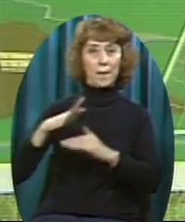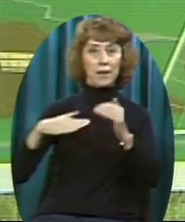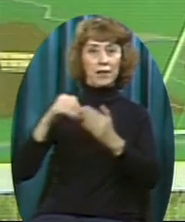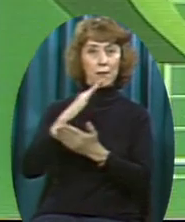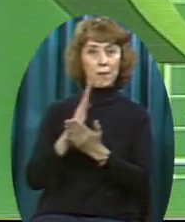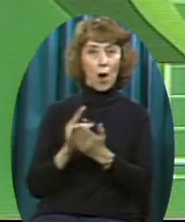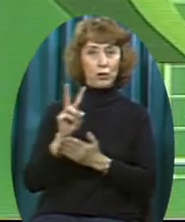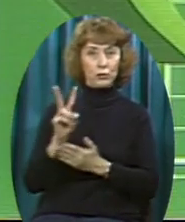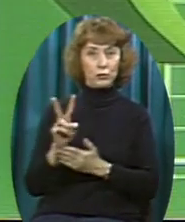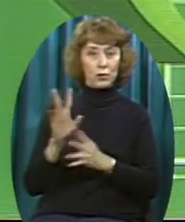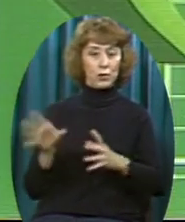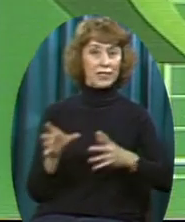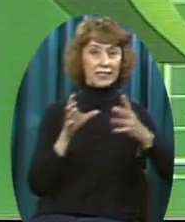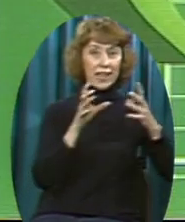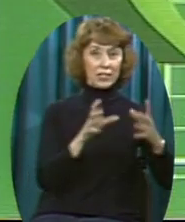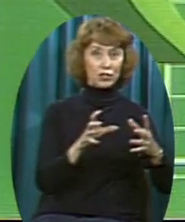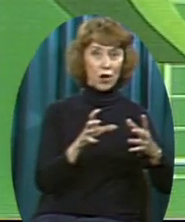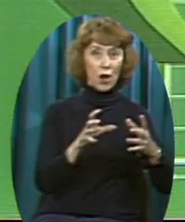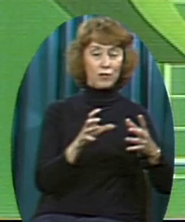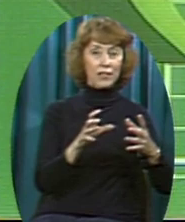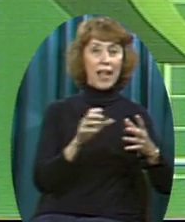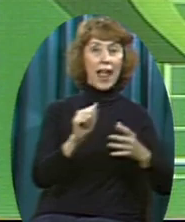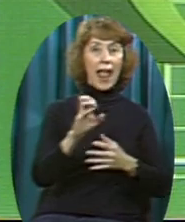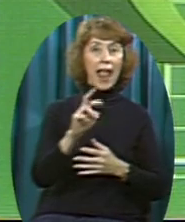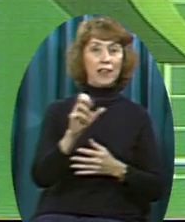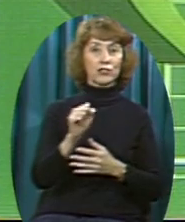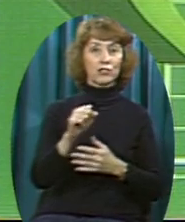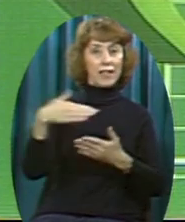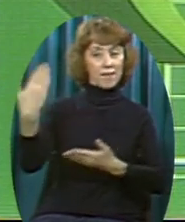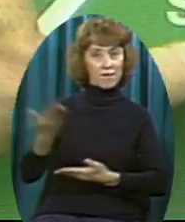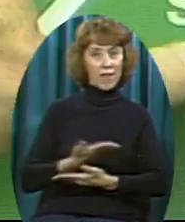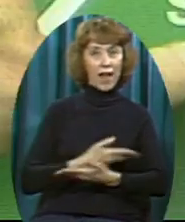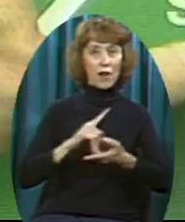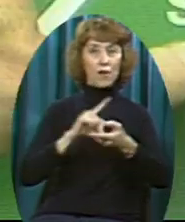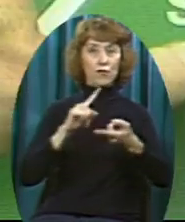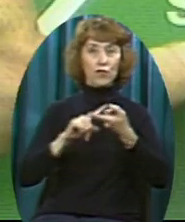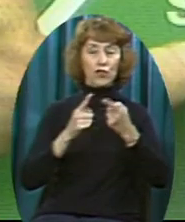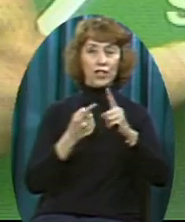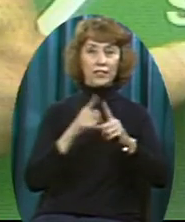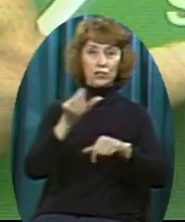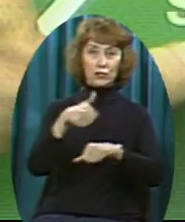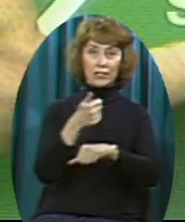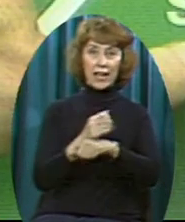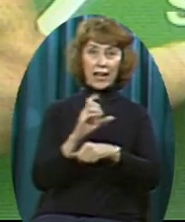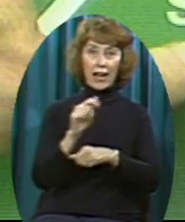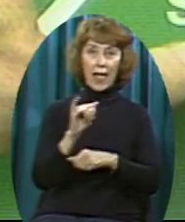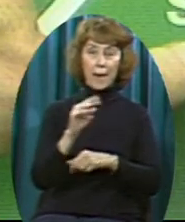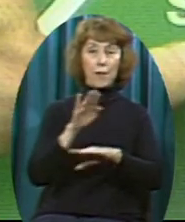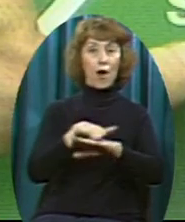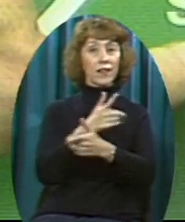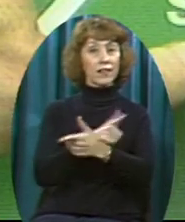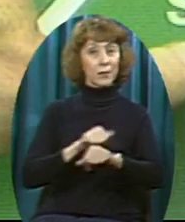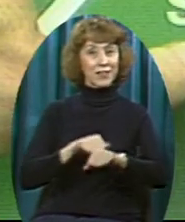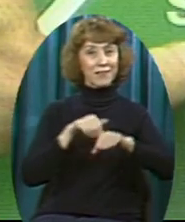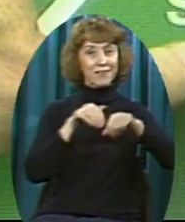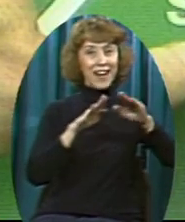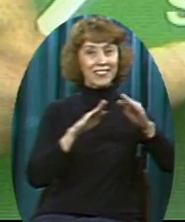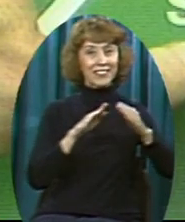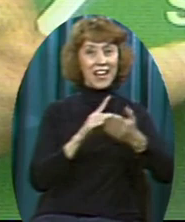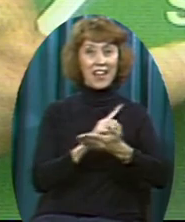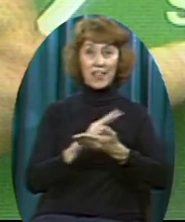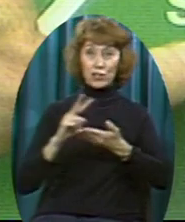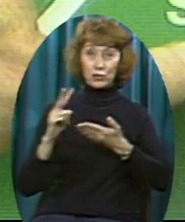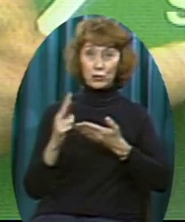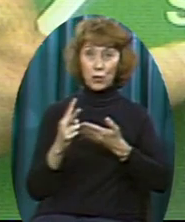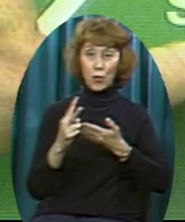purpose, inviting our friends to stake your claim on Liberty Mountain. The following week, I tried to show you as graphically as